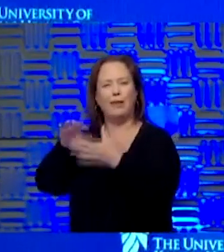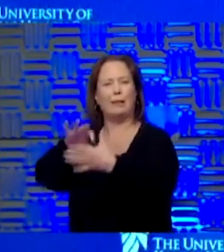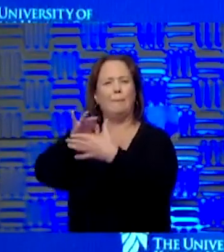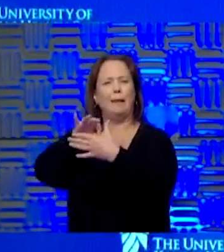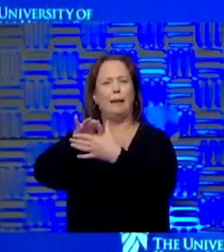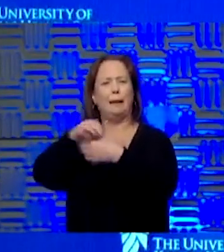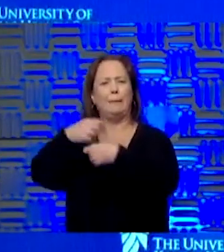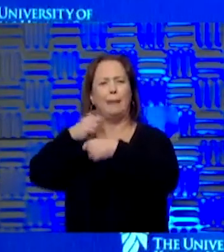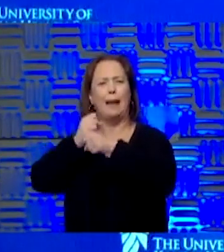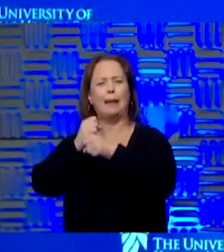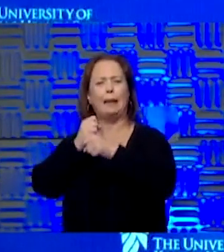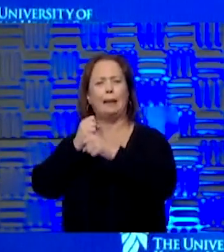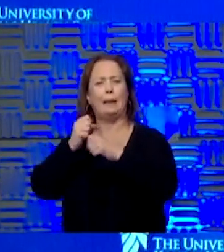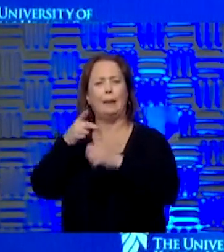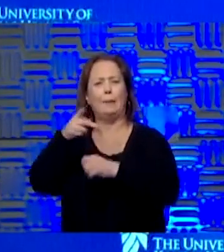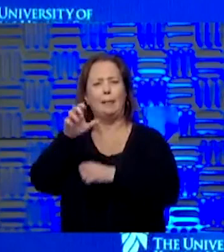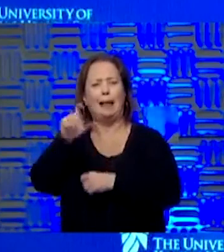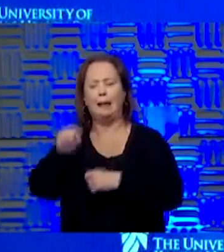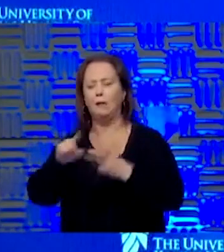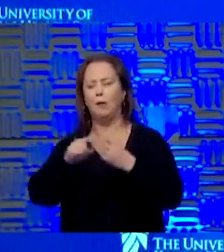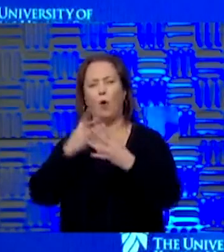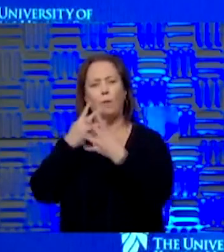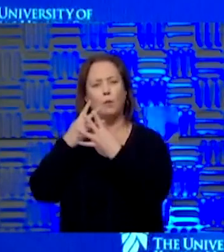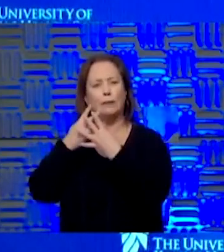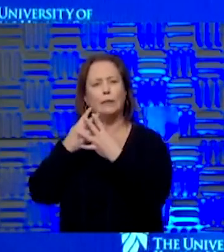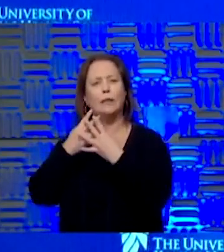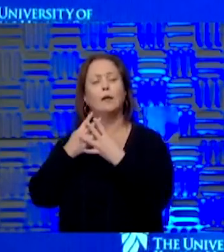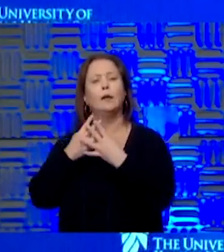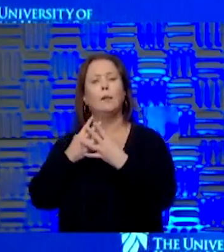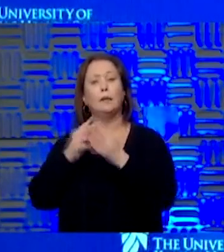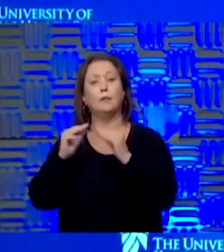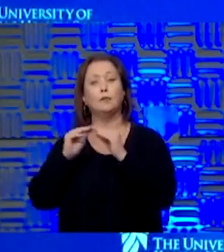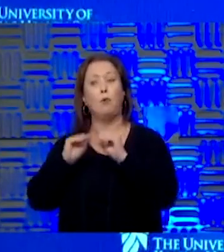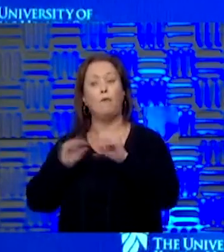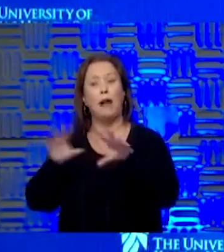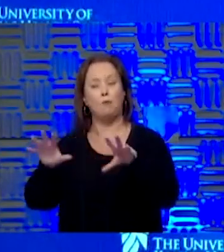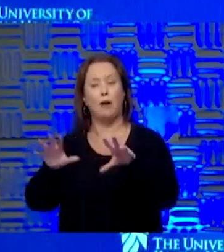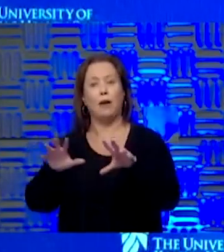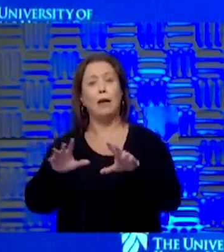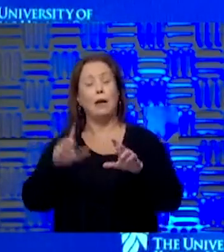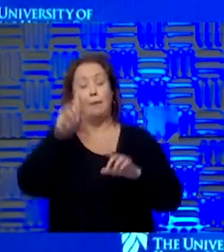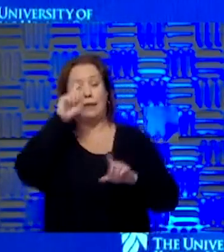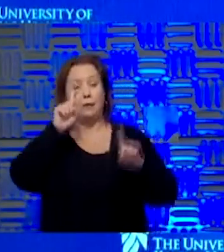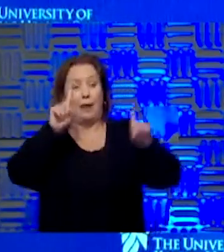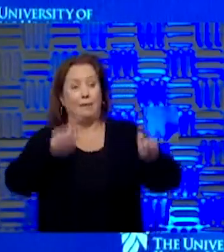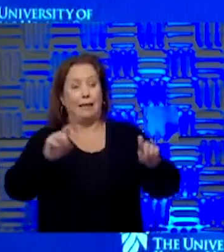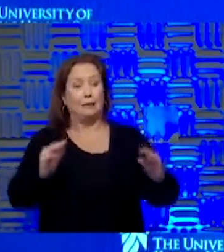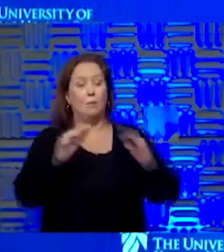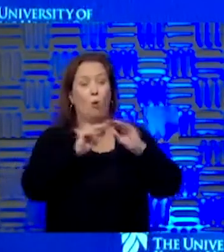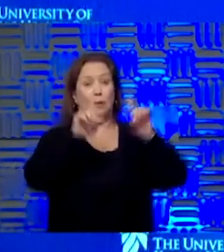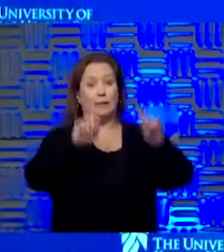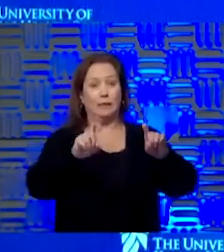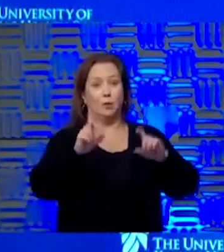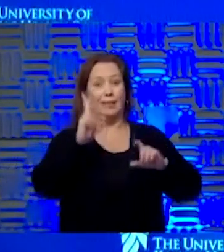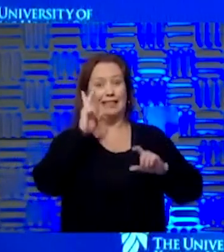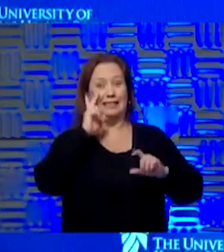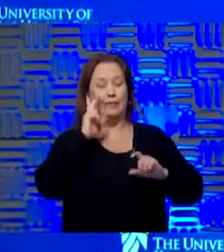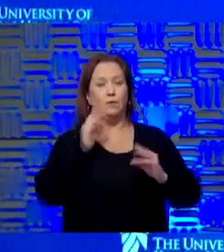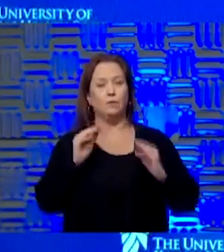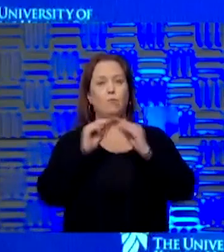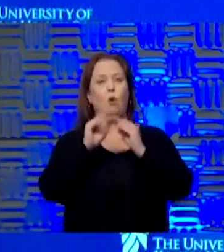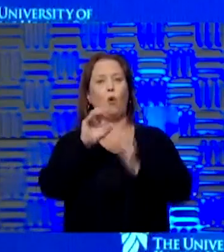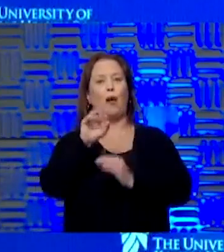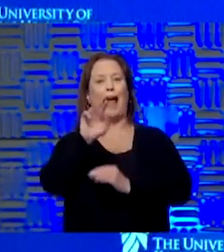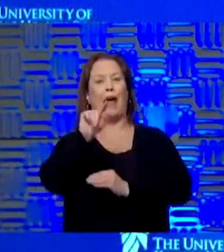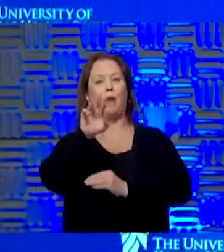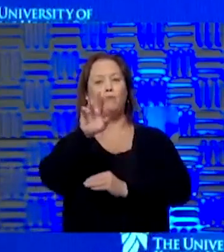plant or a prison or places where we think there's an outbreak. And because we have more tests to use, we can go find out if there are more outbreaks. And so